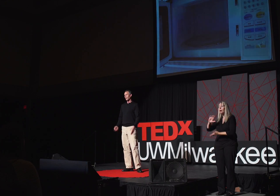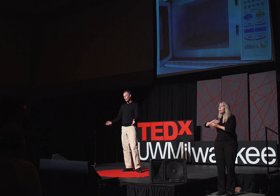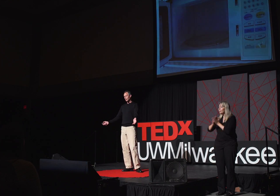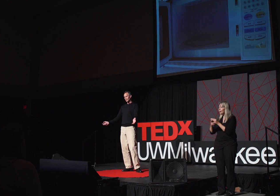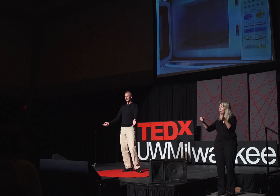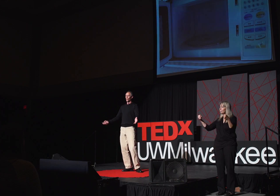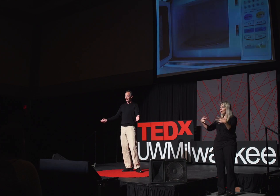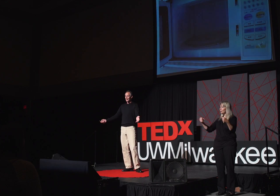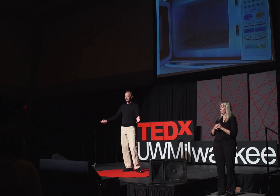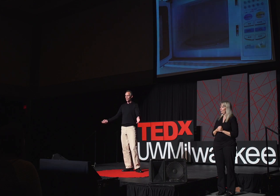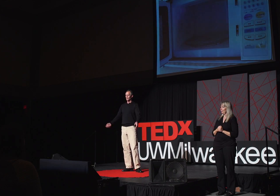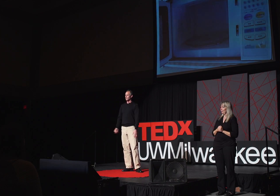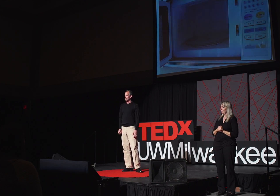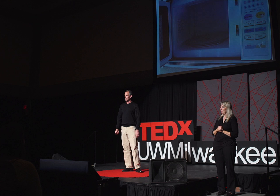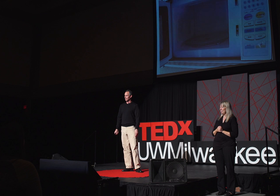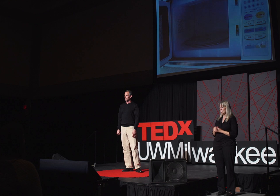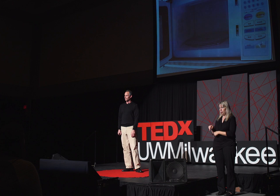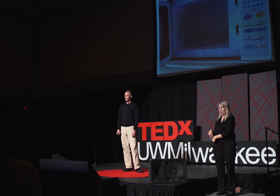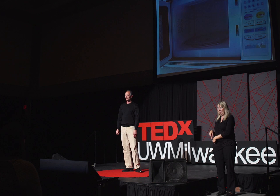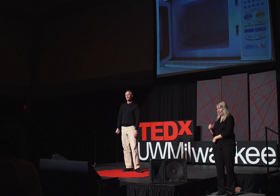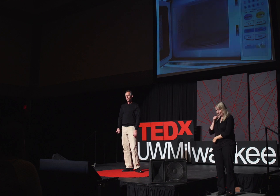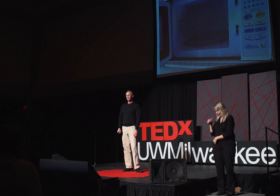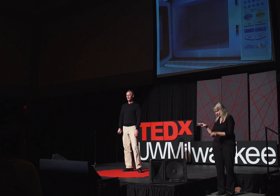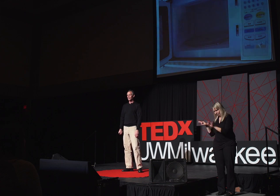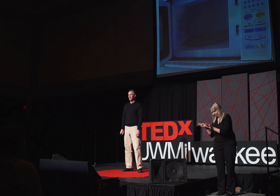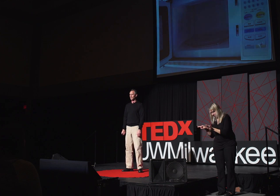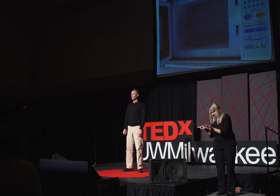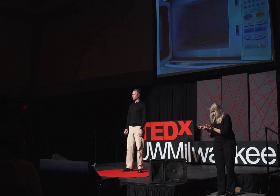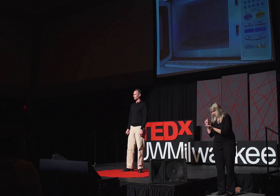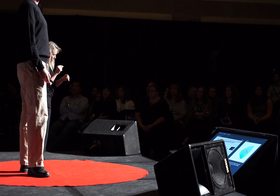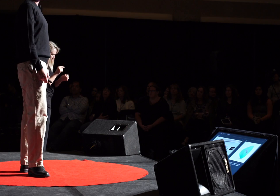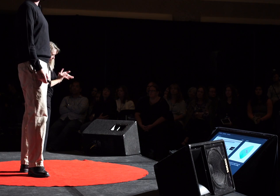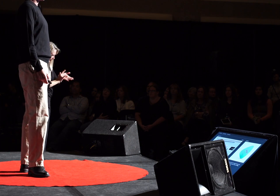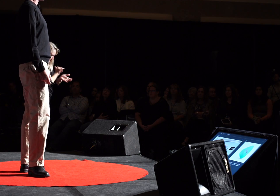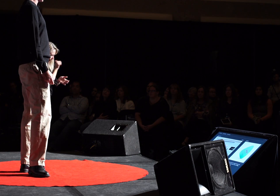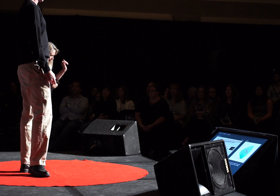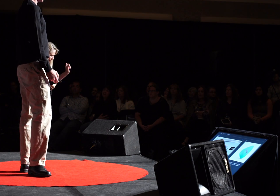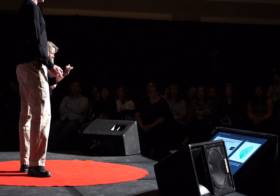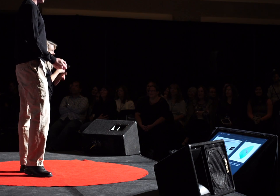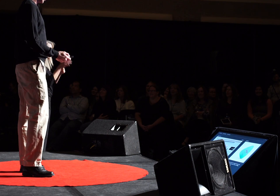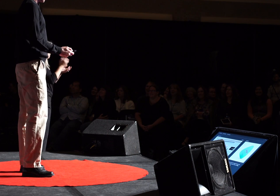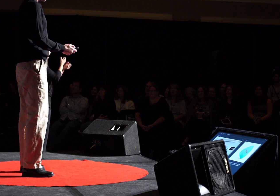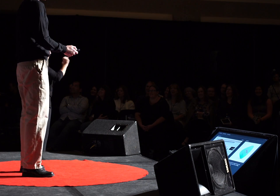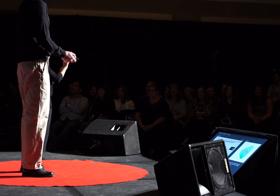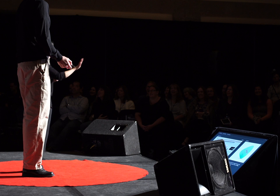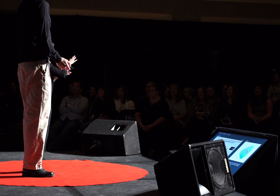And although this wasn't quite as important as penicillin, it still may have saved the lives of thousands of college students around the world.